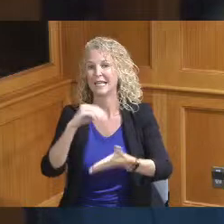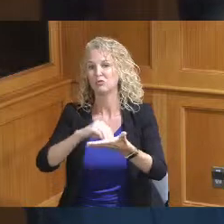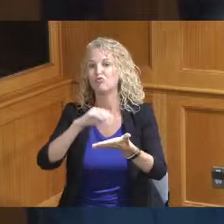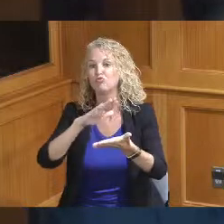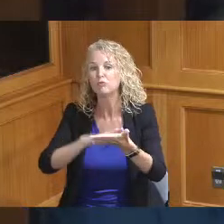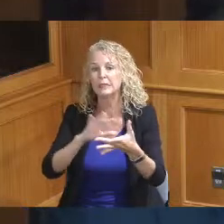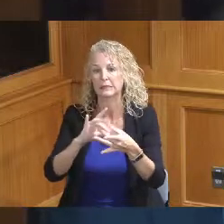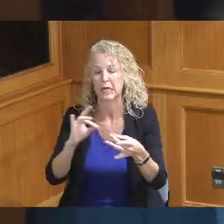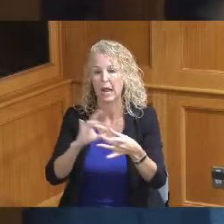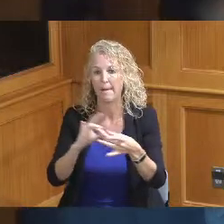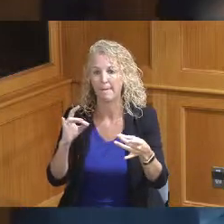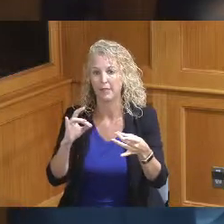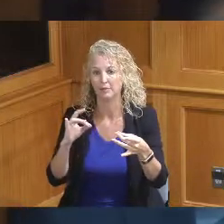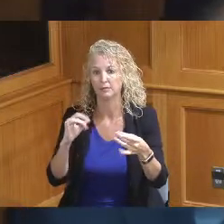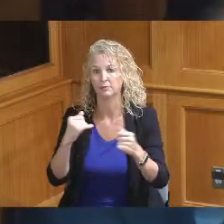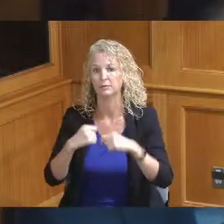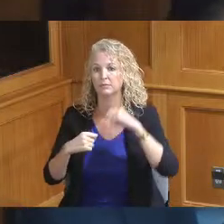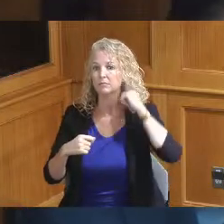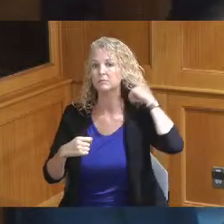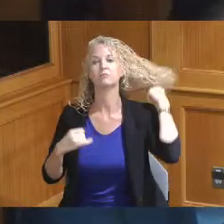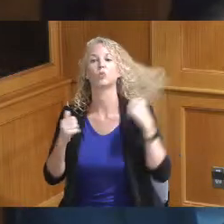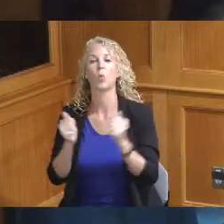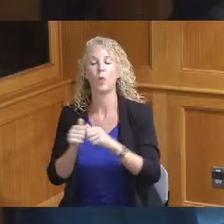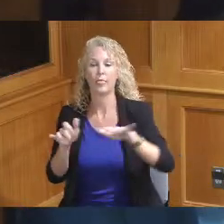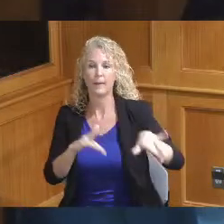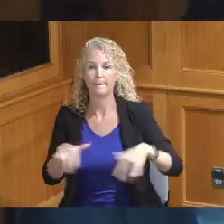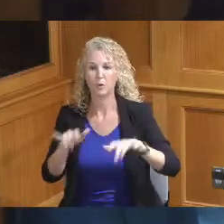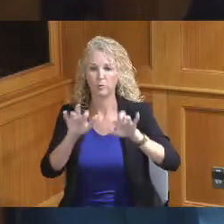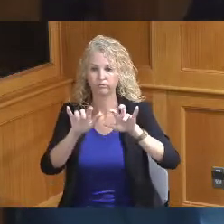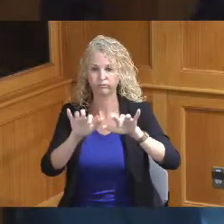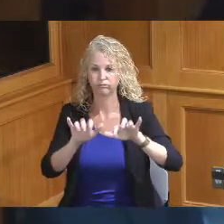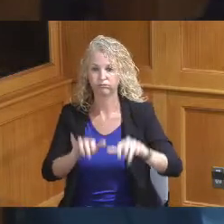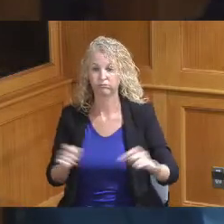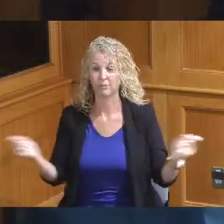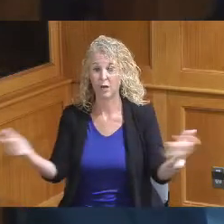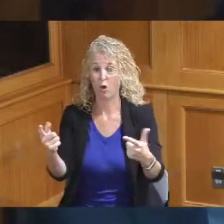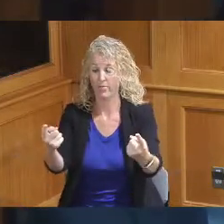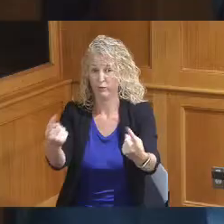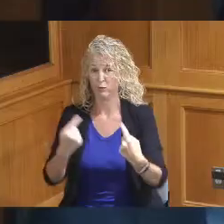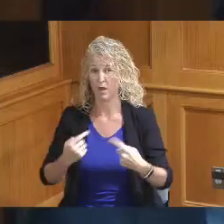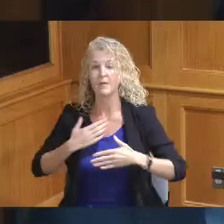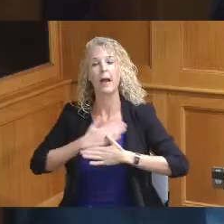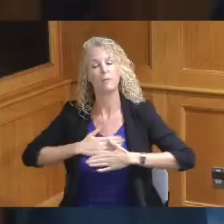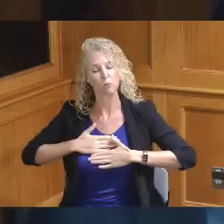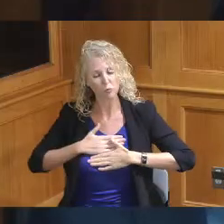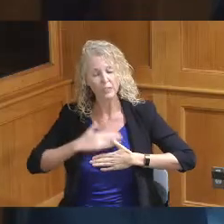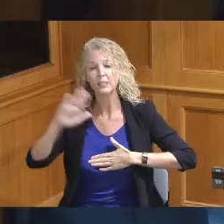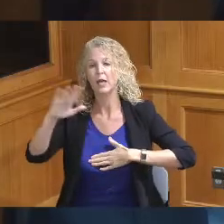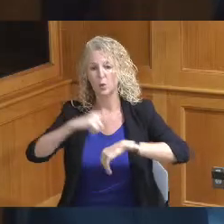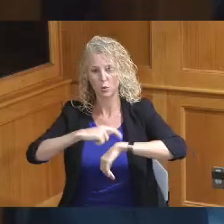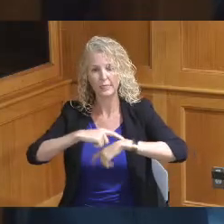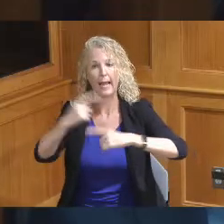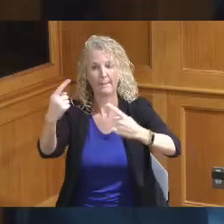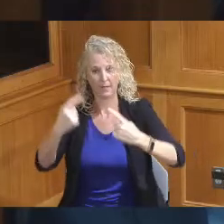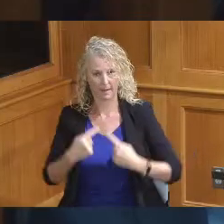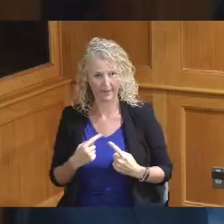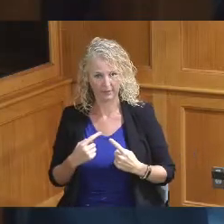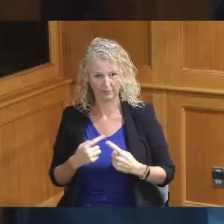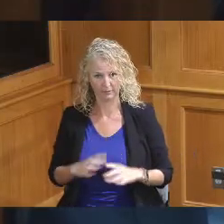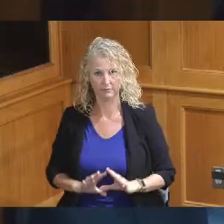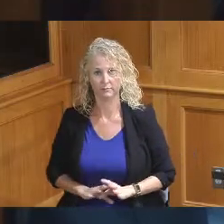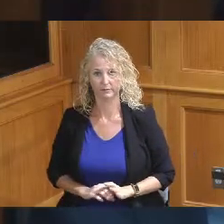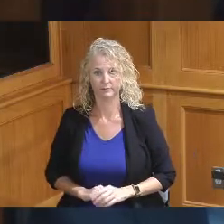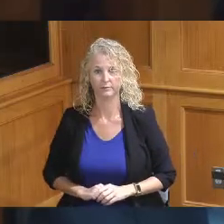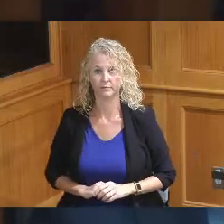If you got time with a computer. And you all came down, and we appreciate you coming down. But we're talking